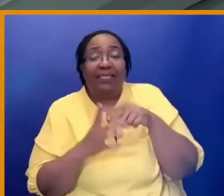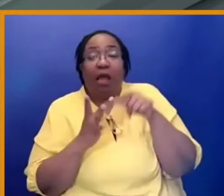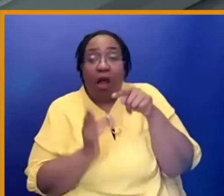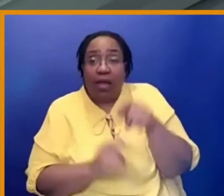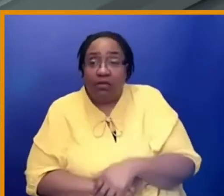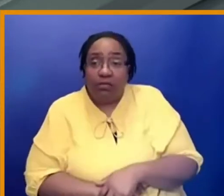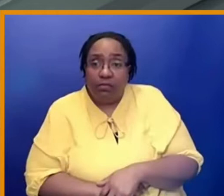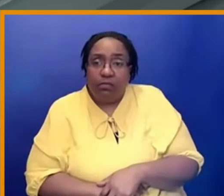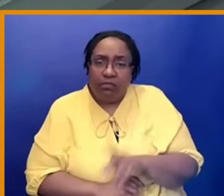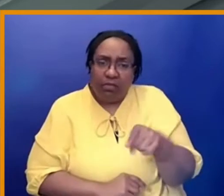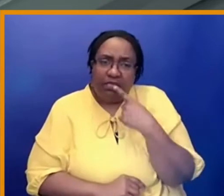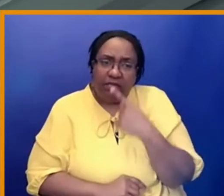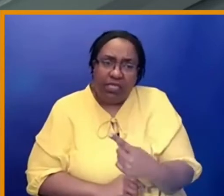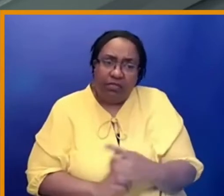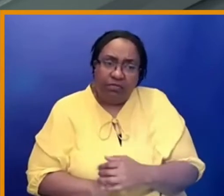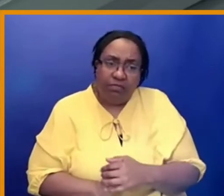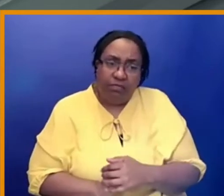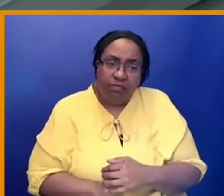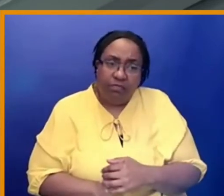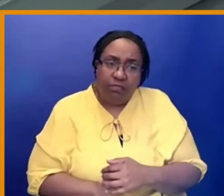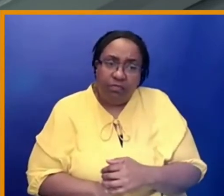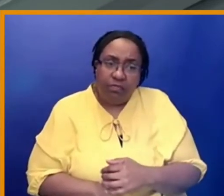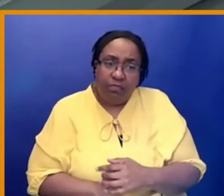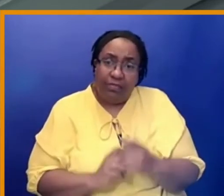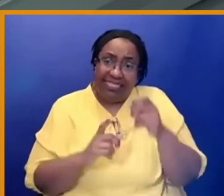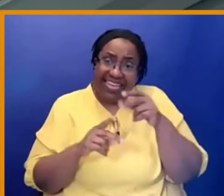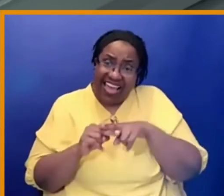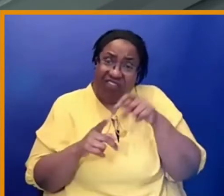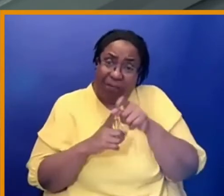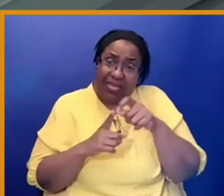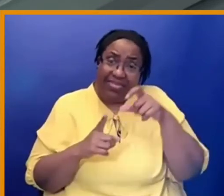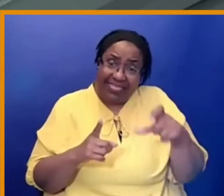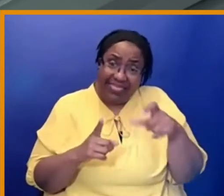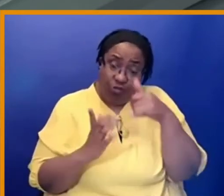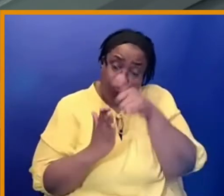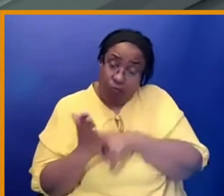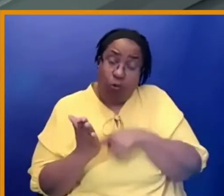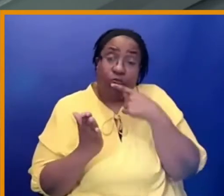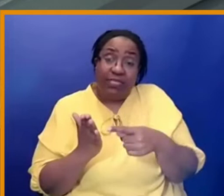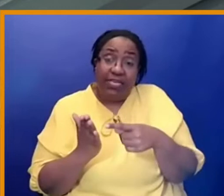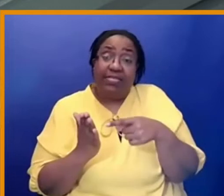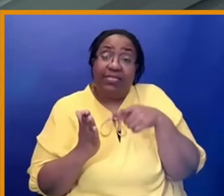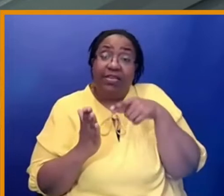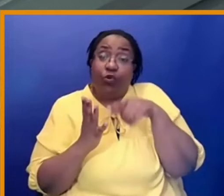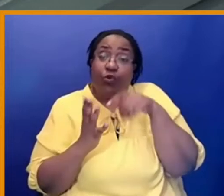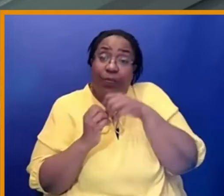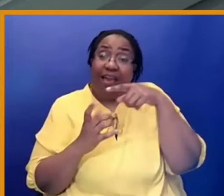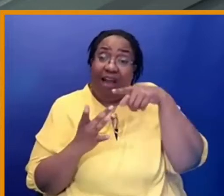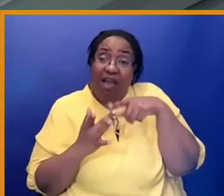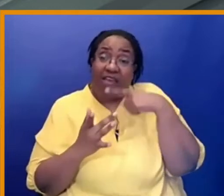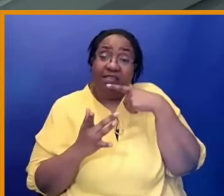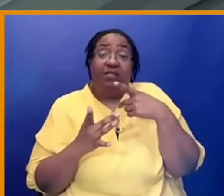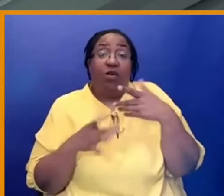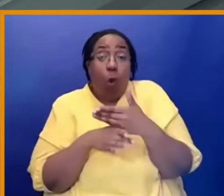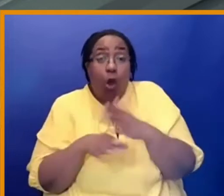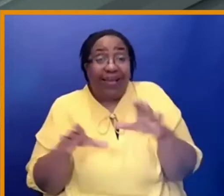It notes that the FPC report states that UBI Working Group's remit is now covered by the Fairer Society Working Group,